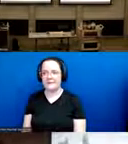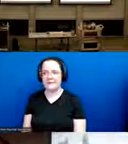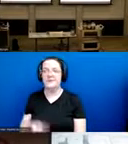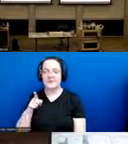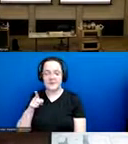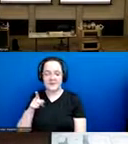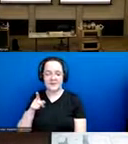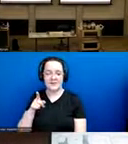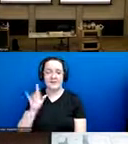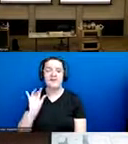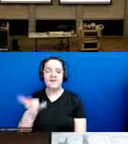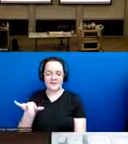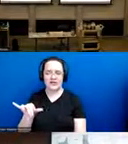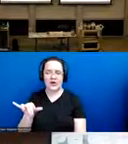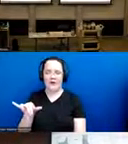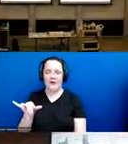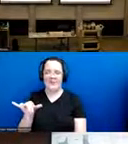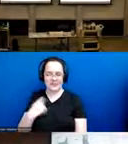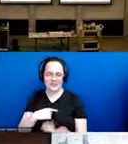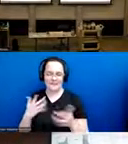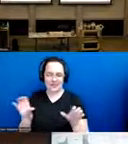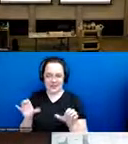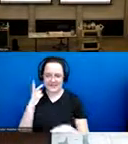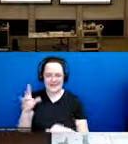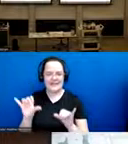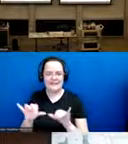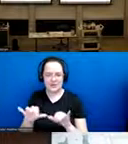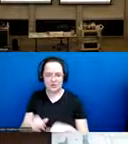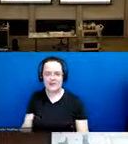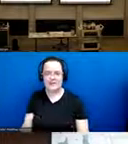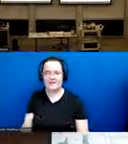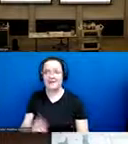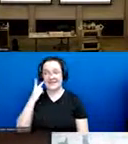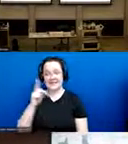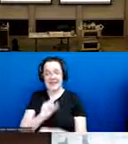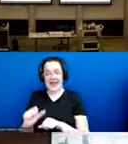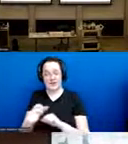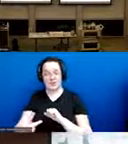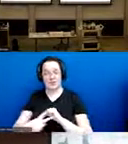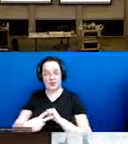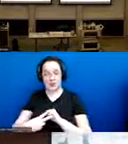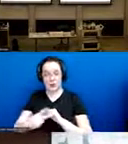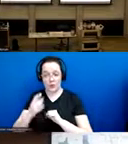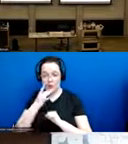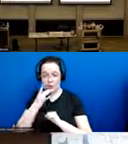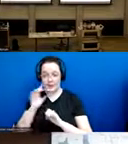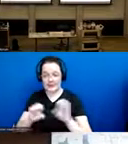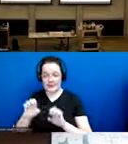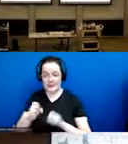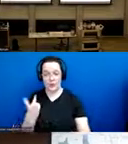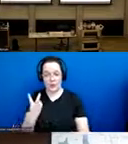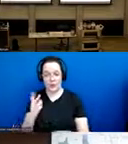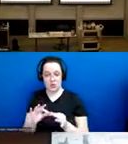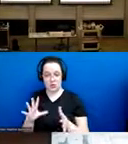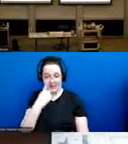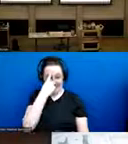slide. You already see the measurements. Here you see the actual storage of light experiments in two independent memories, right? Memory